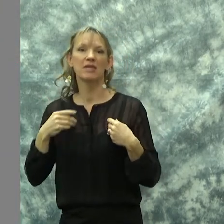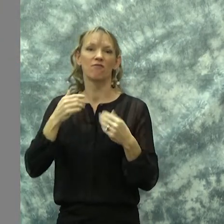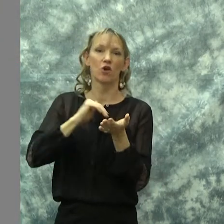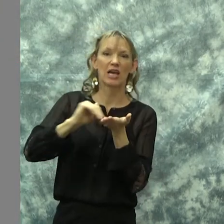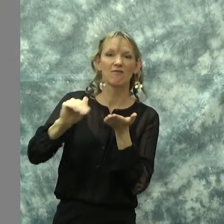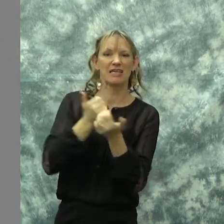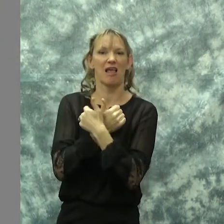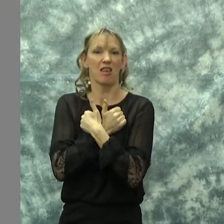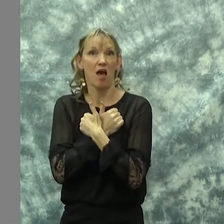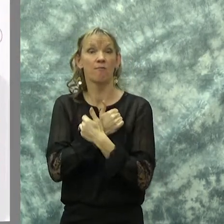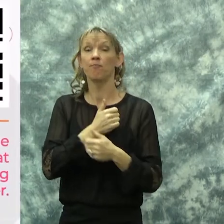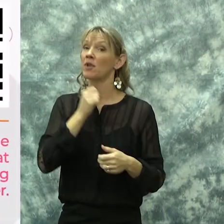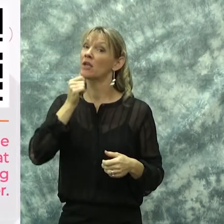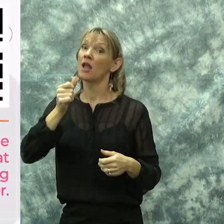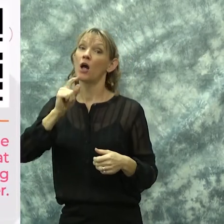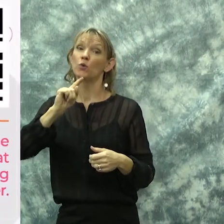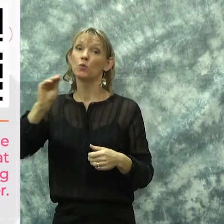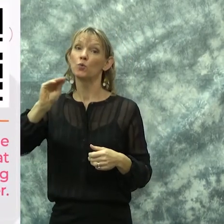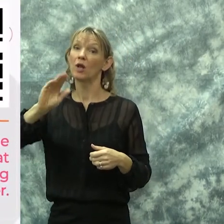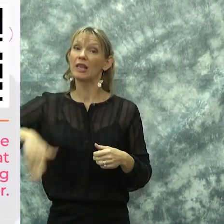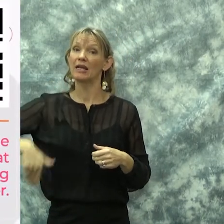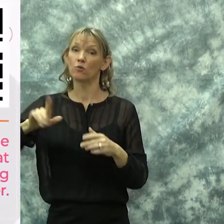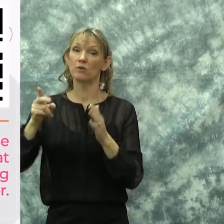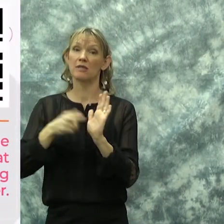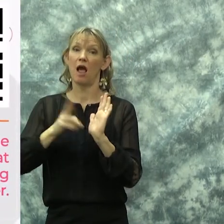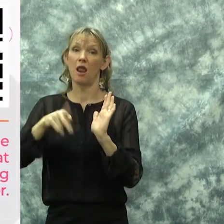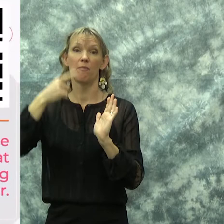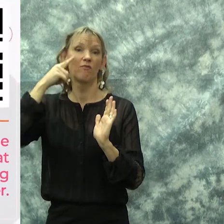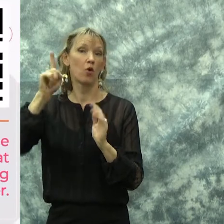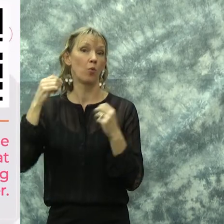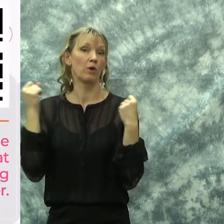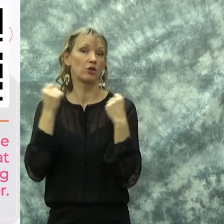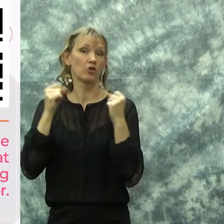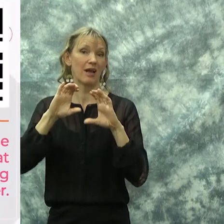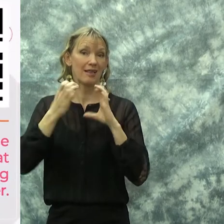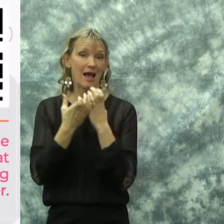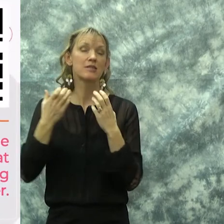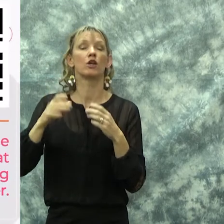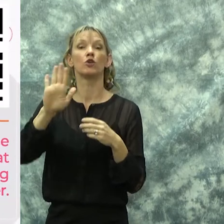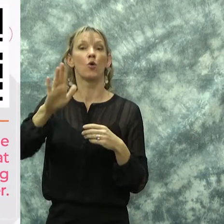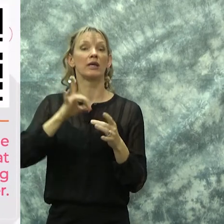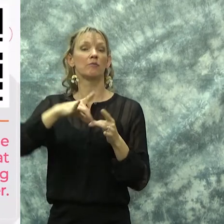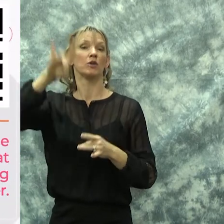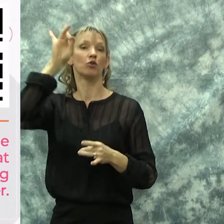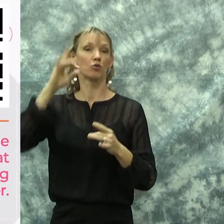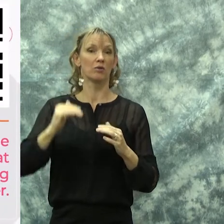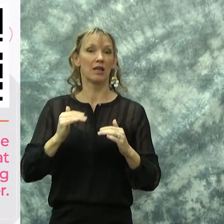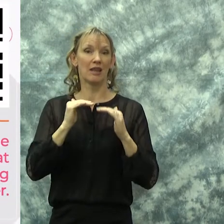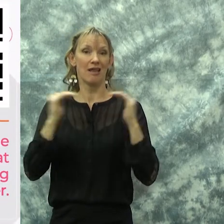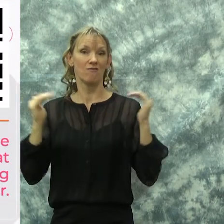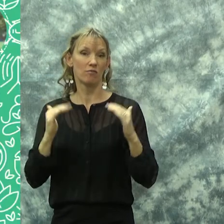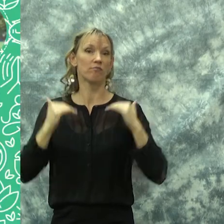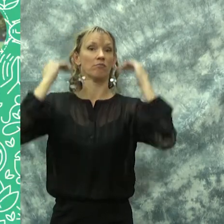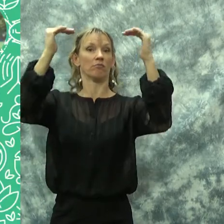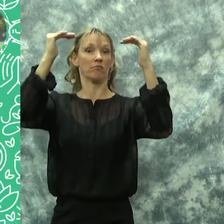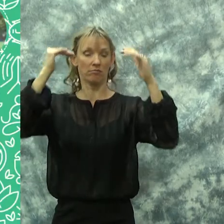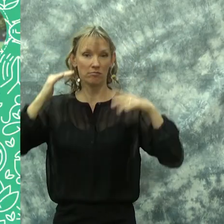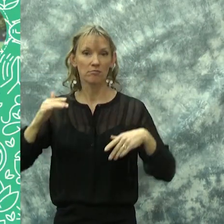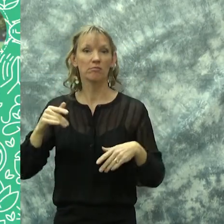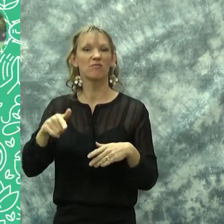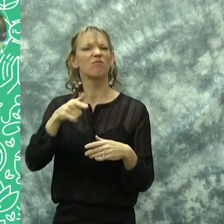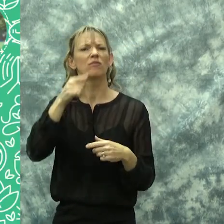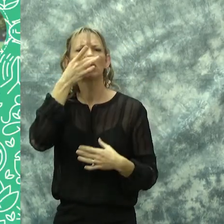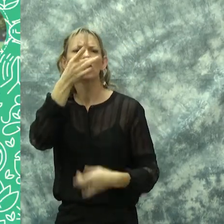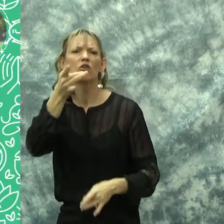love. It's not too late to sign up for our winter classes and take your spirituality to the next level. Whether you're